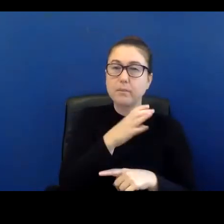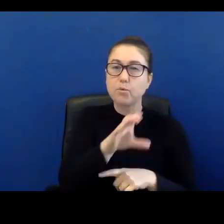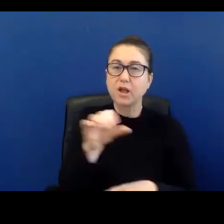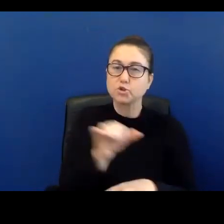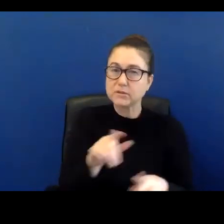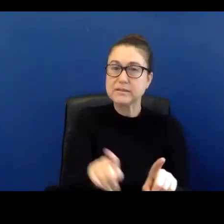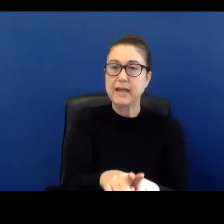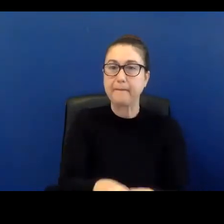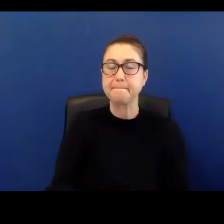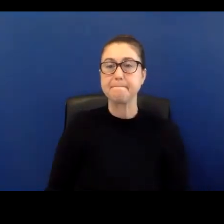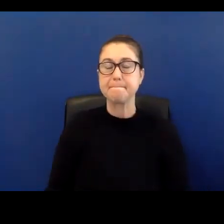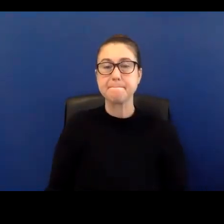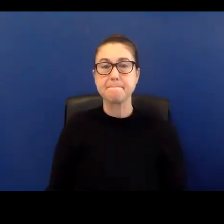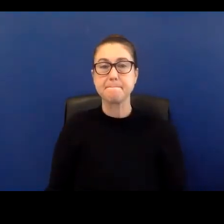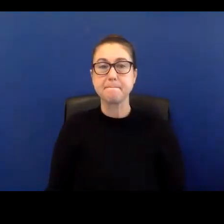And I think,